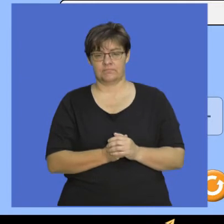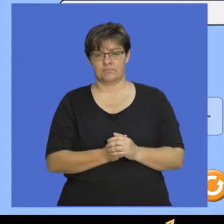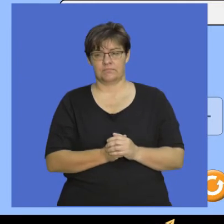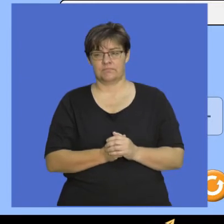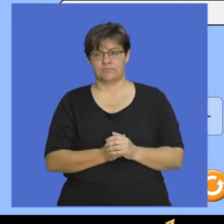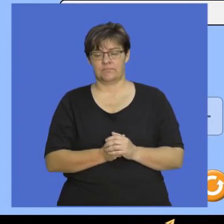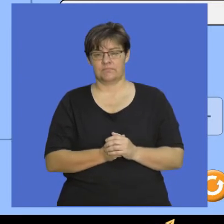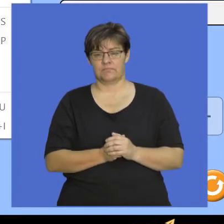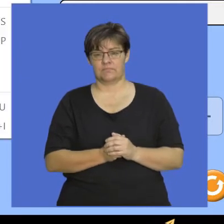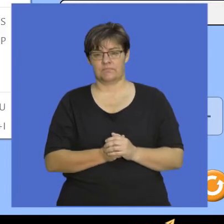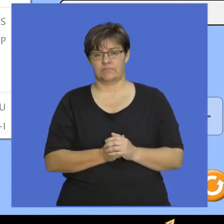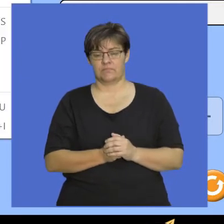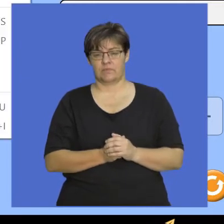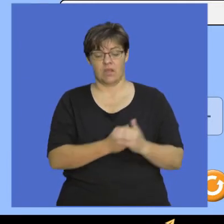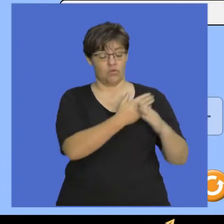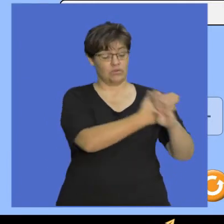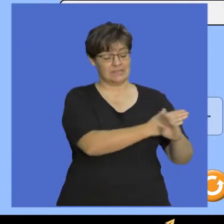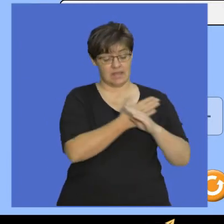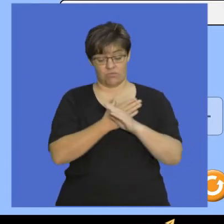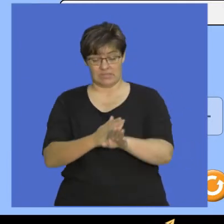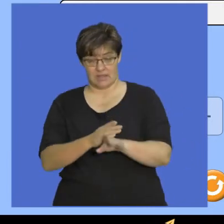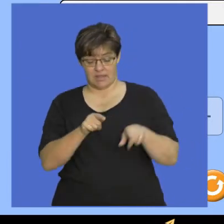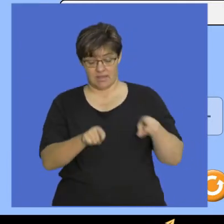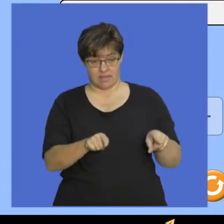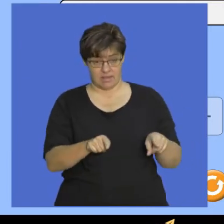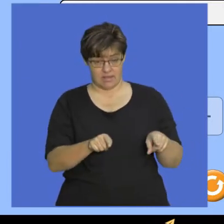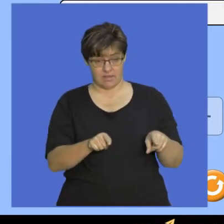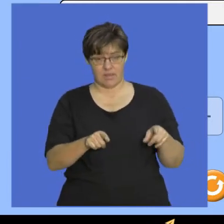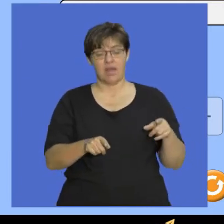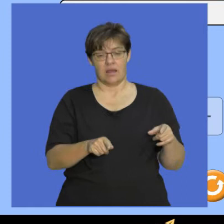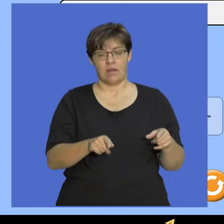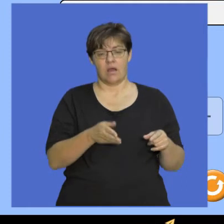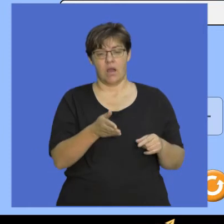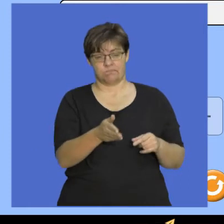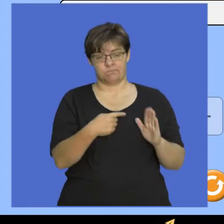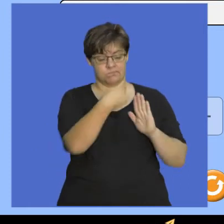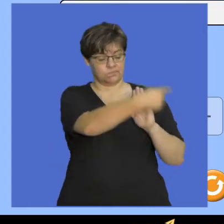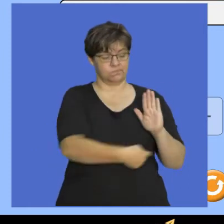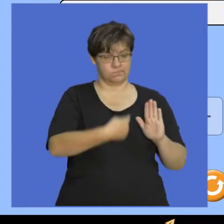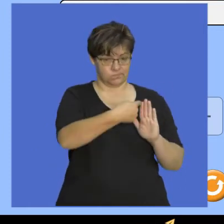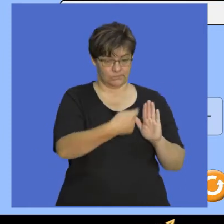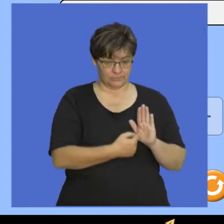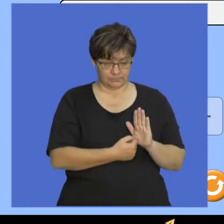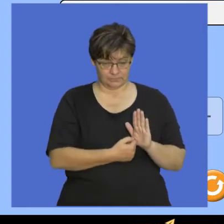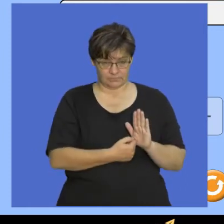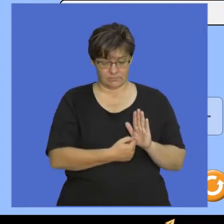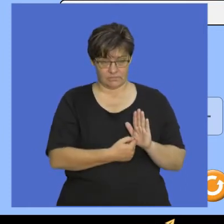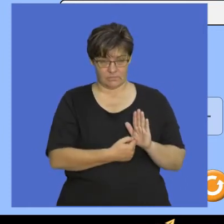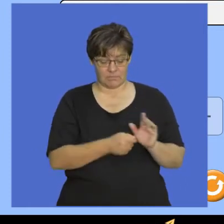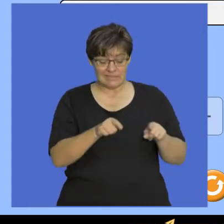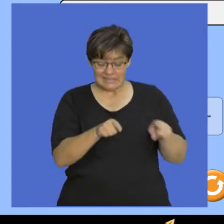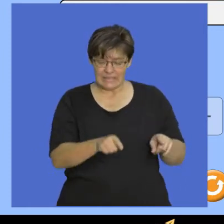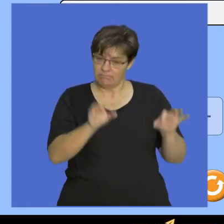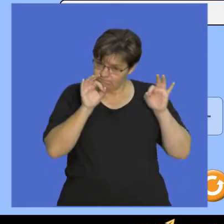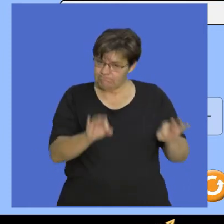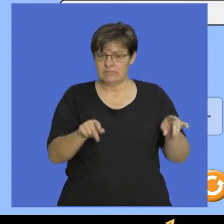us. Okay, all right. So there are two resistors there that have been added. So we've added one.